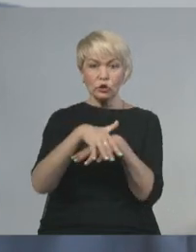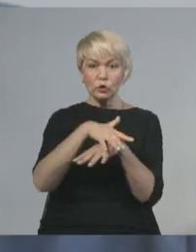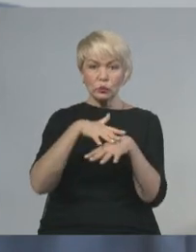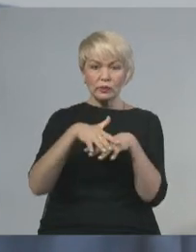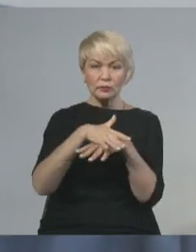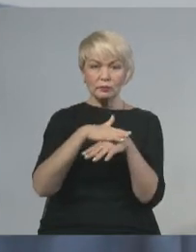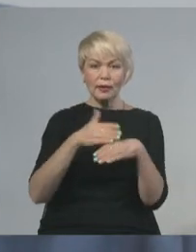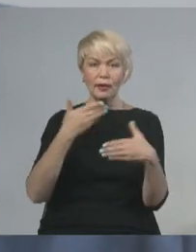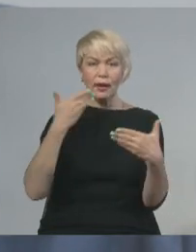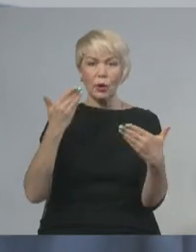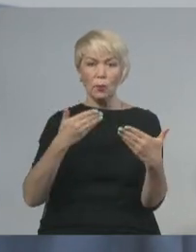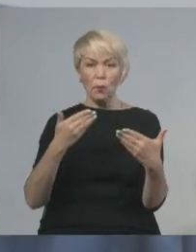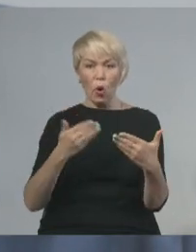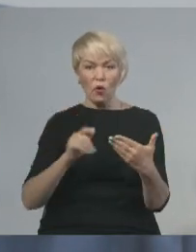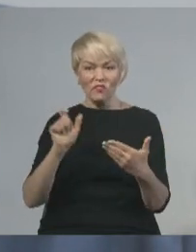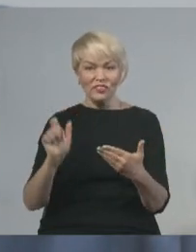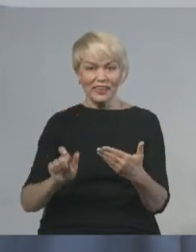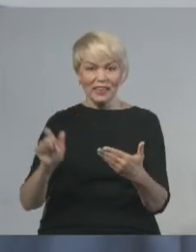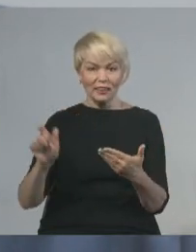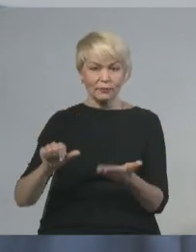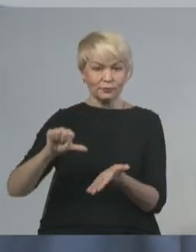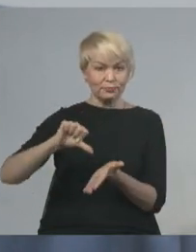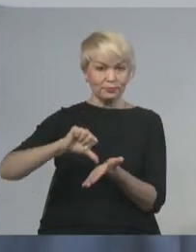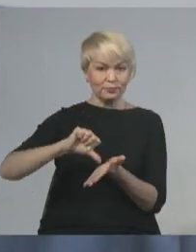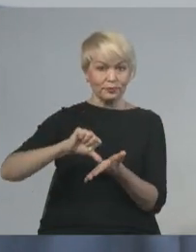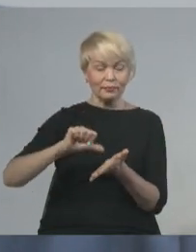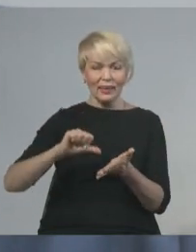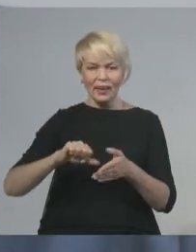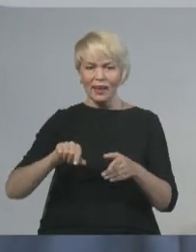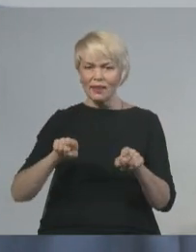tv uh still the biggest one here um